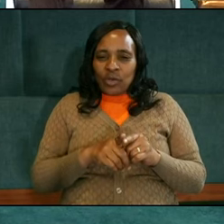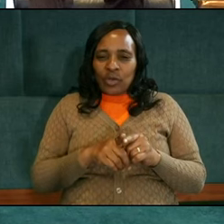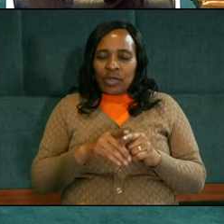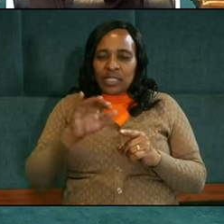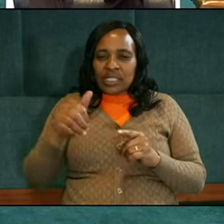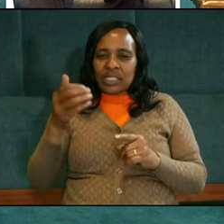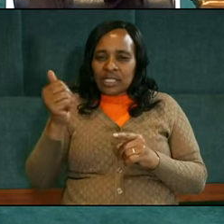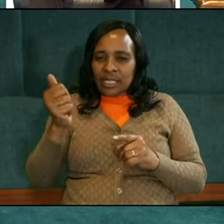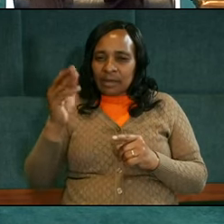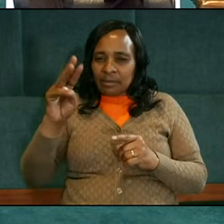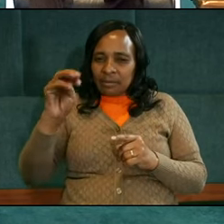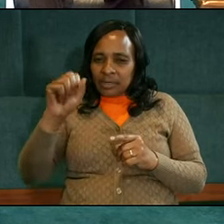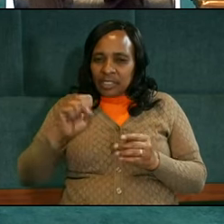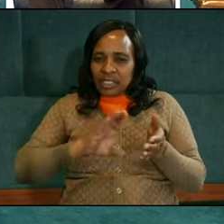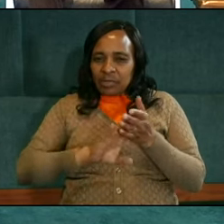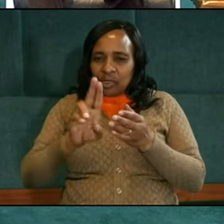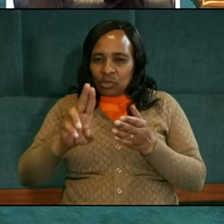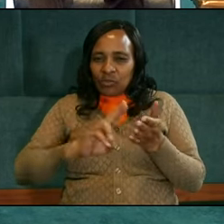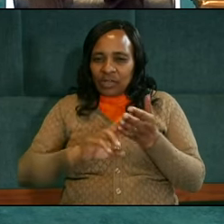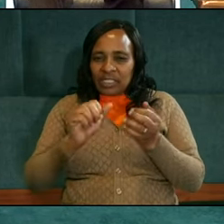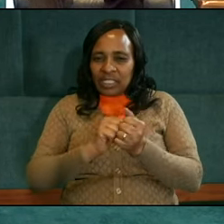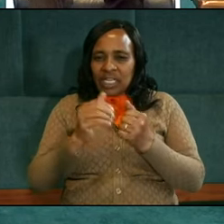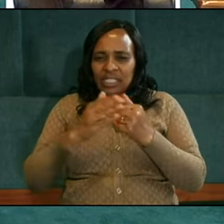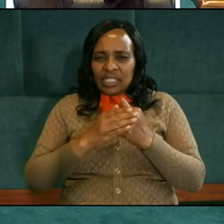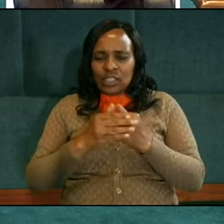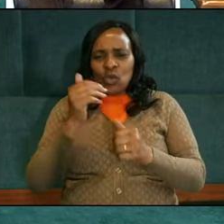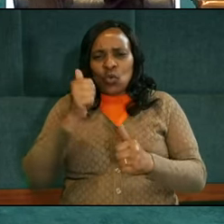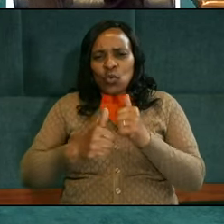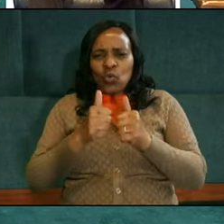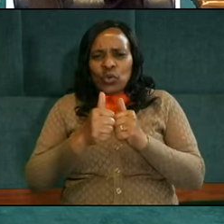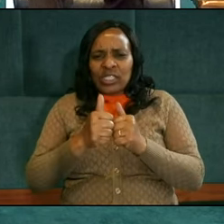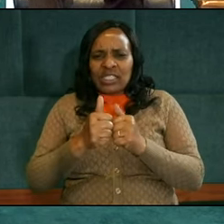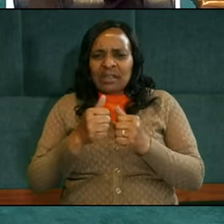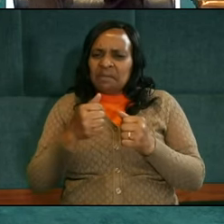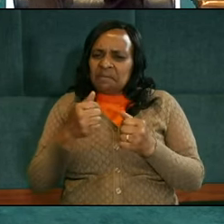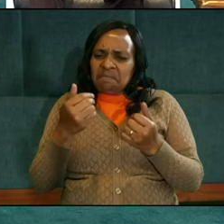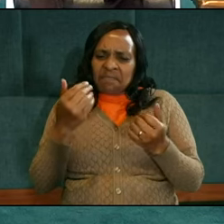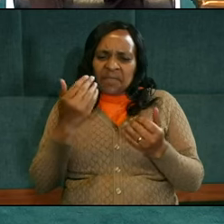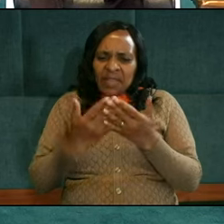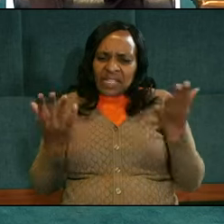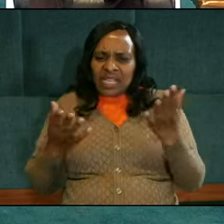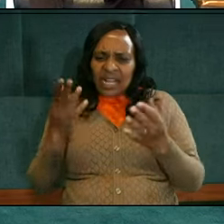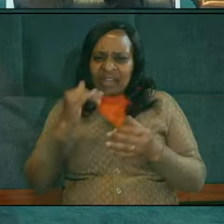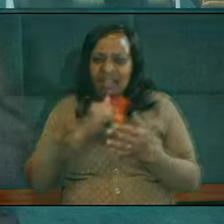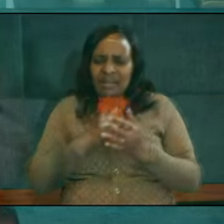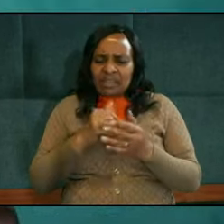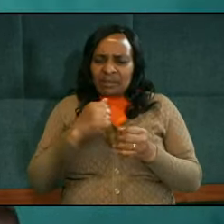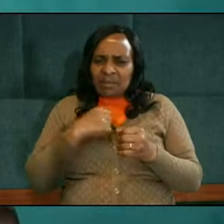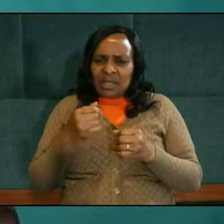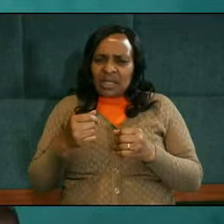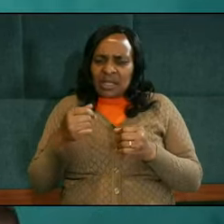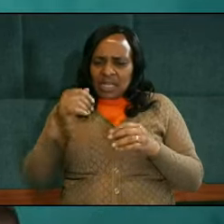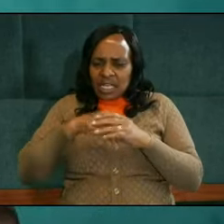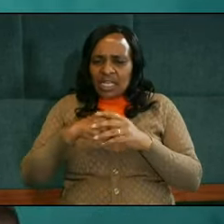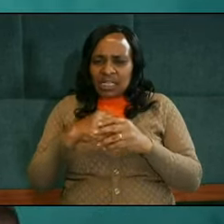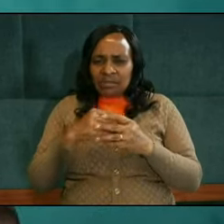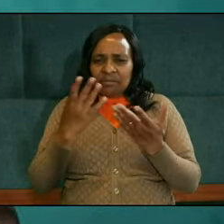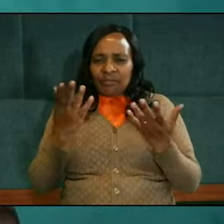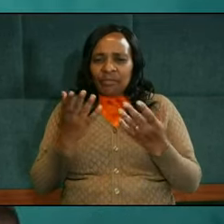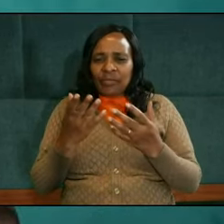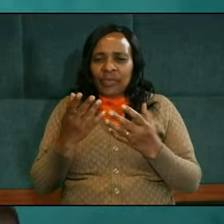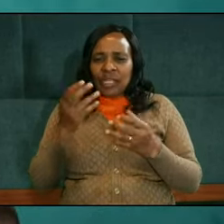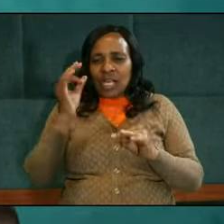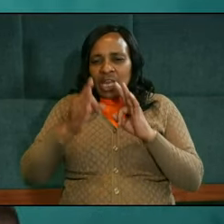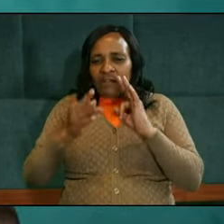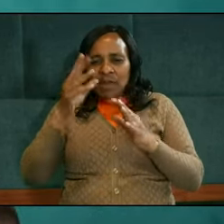2:19 can help you answer that. Which ditch is this that am I likely to fall into? So, if